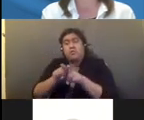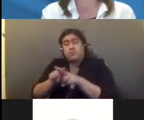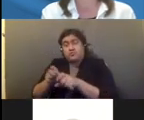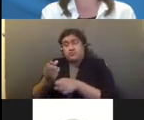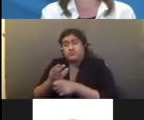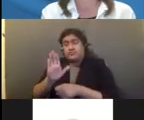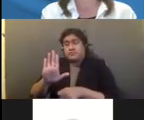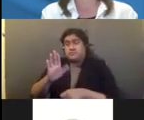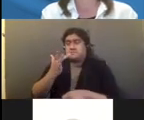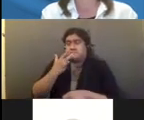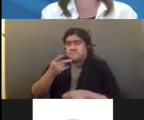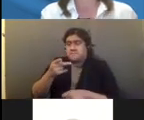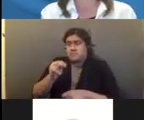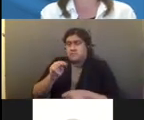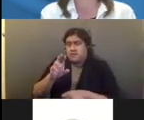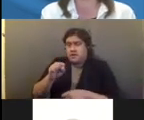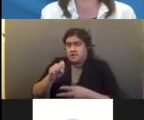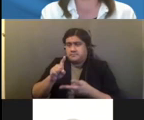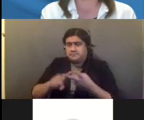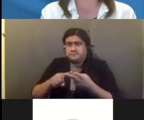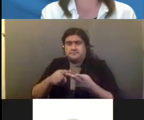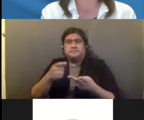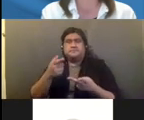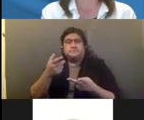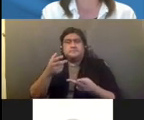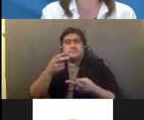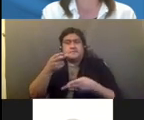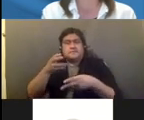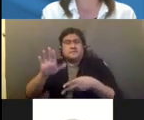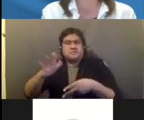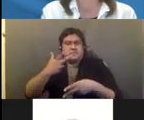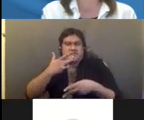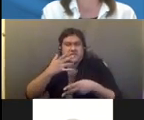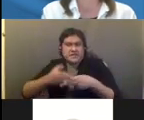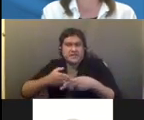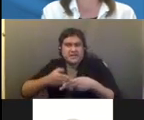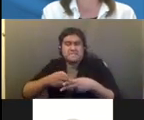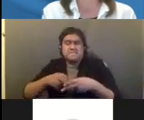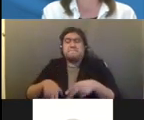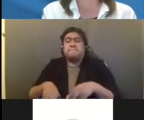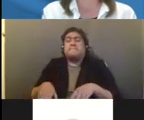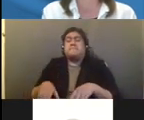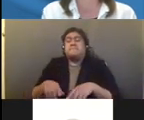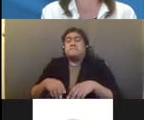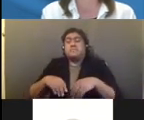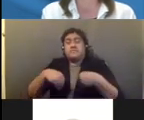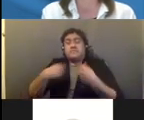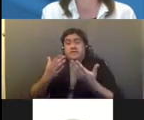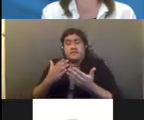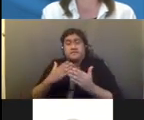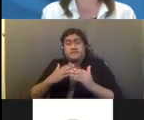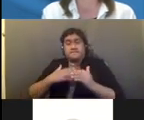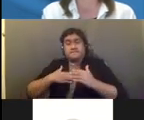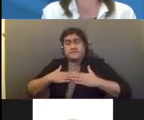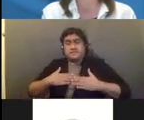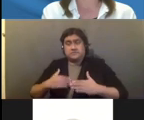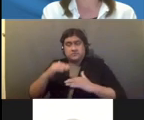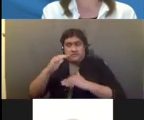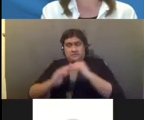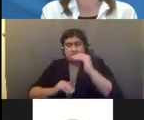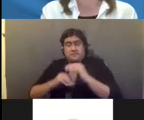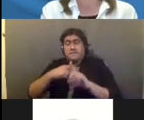terms, supporting their authentic gender expression, and providing physical comfort and emotional